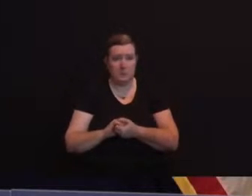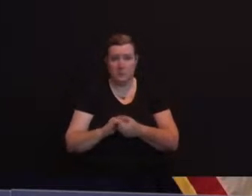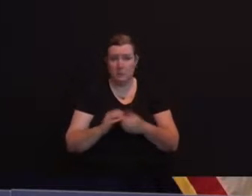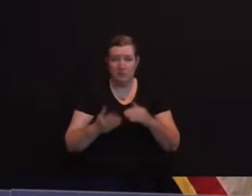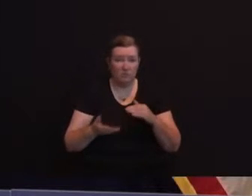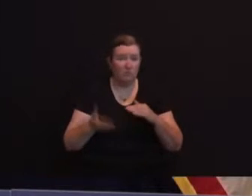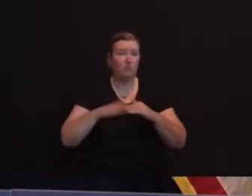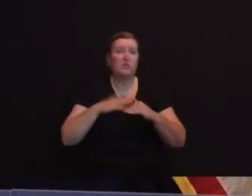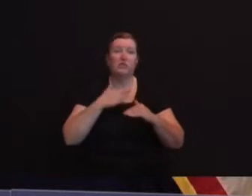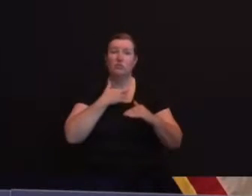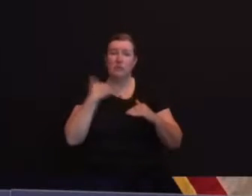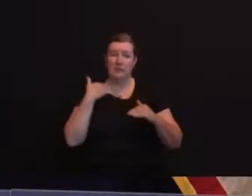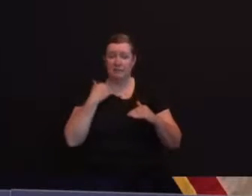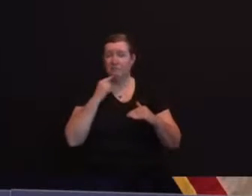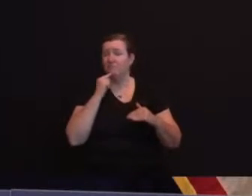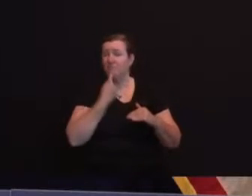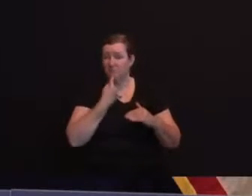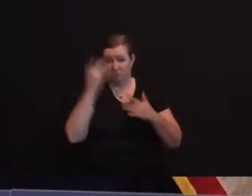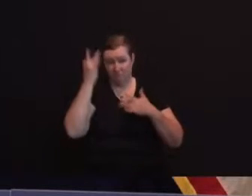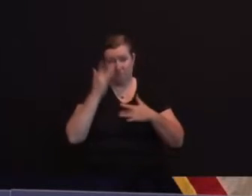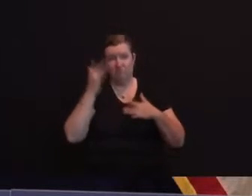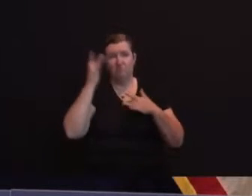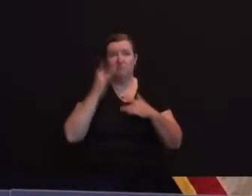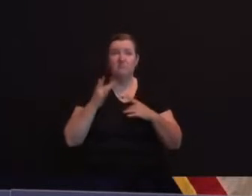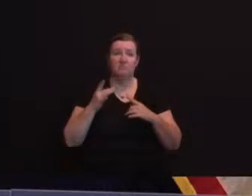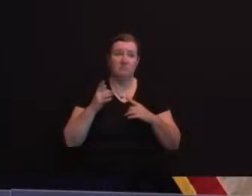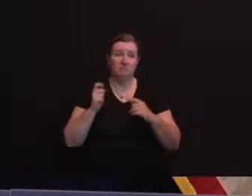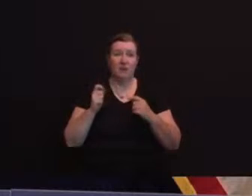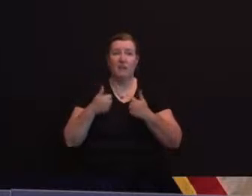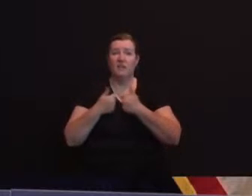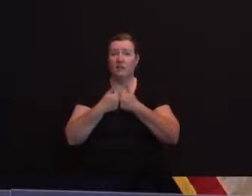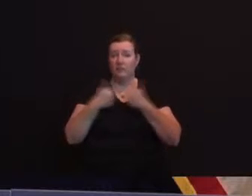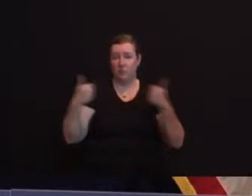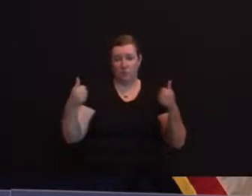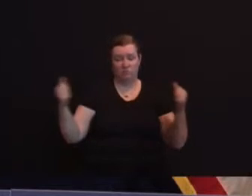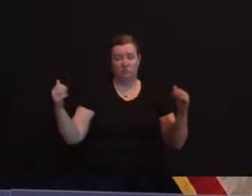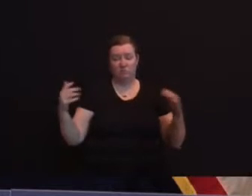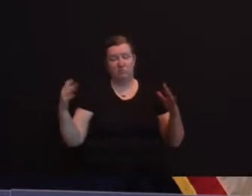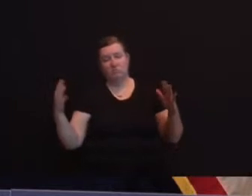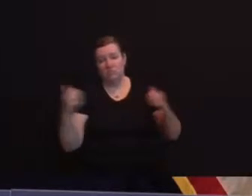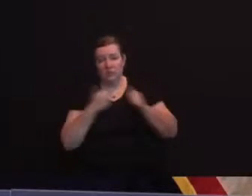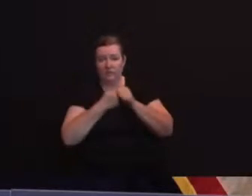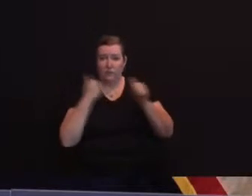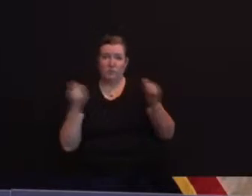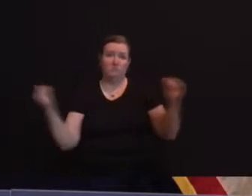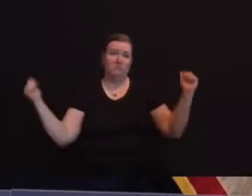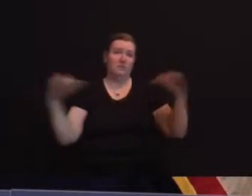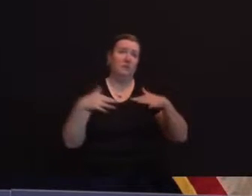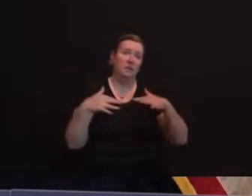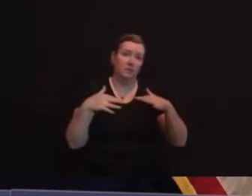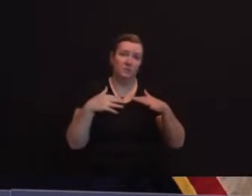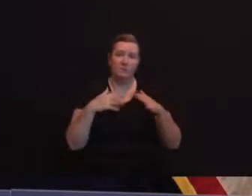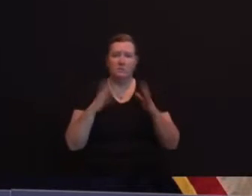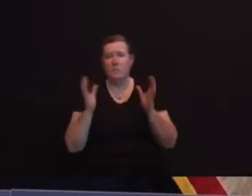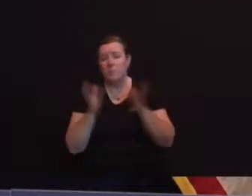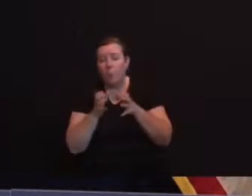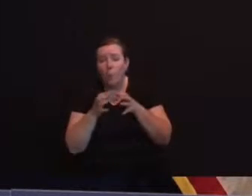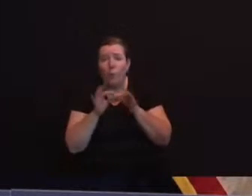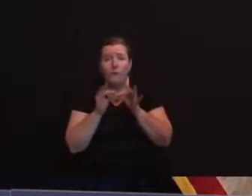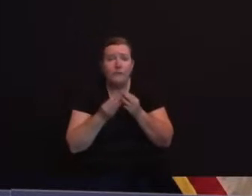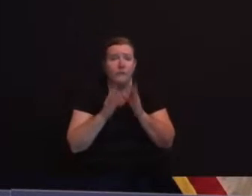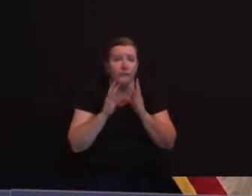COVID-19 should avoid gatherings with individuals that they don't live with. Small family gatherings are a significant driver